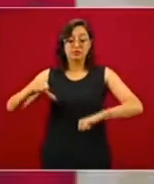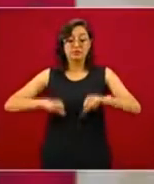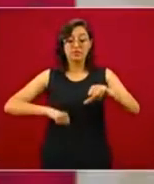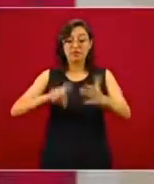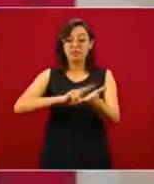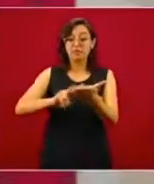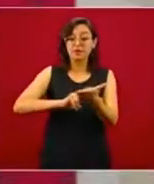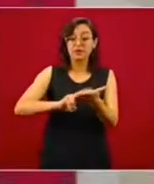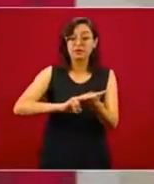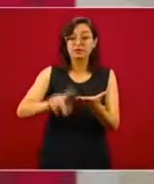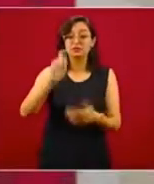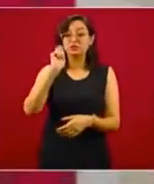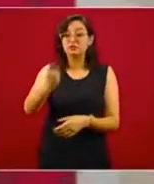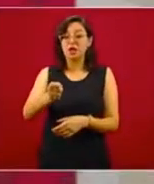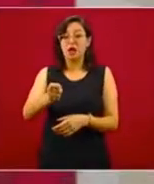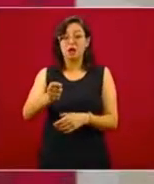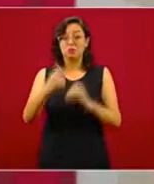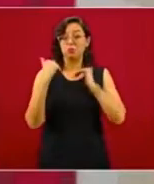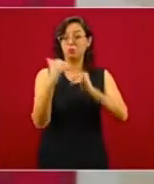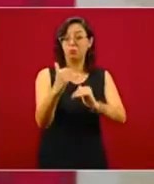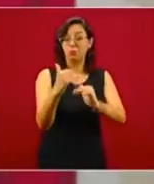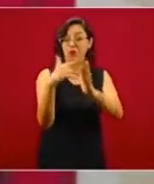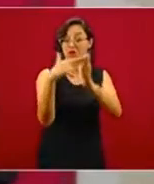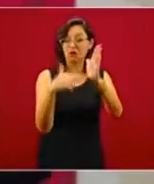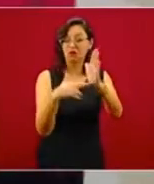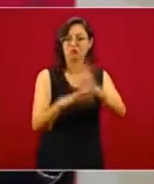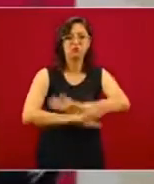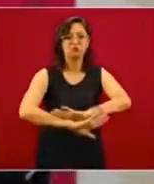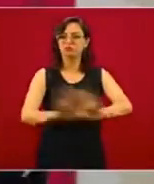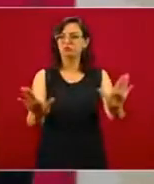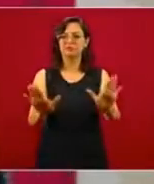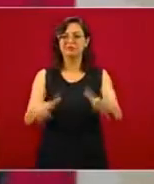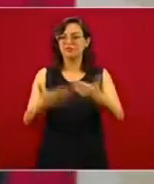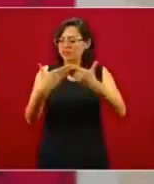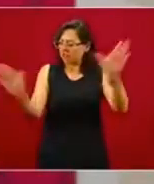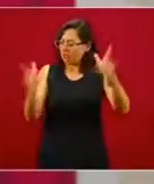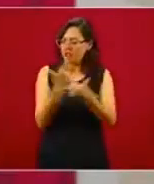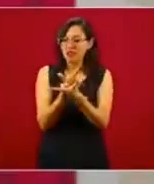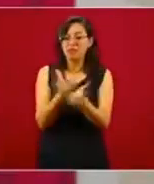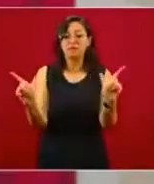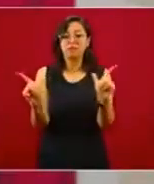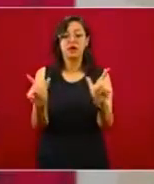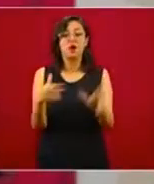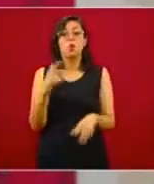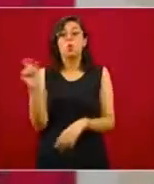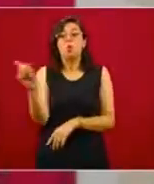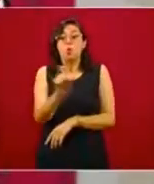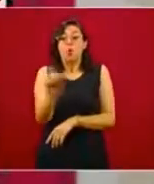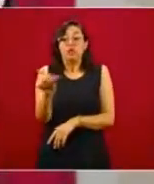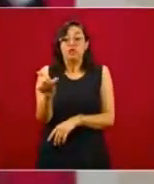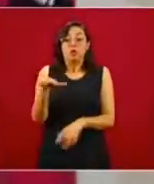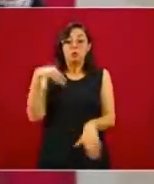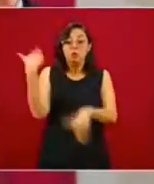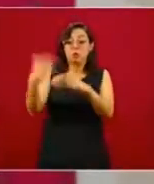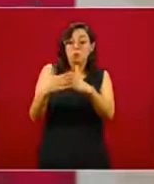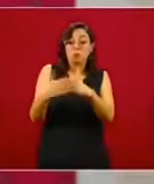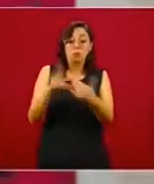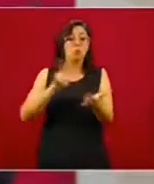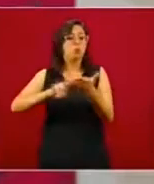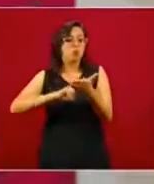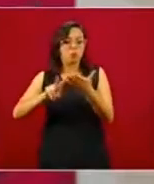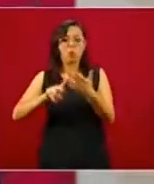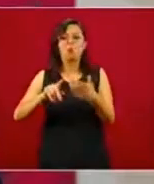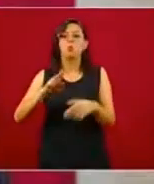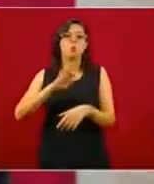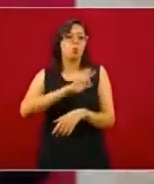the activities are going to be released from any health restriction, all of them. And if we